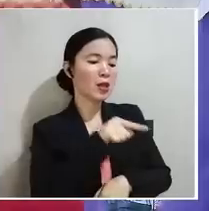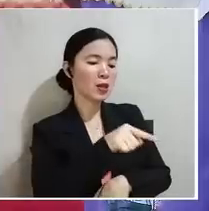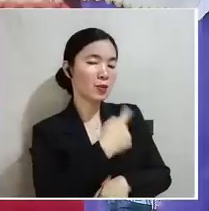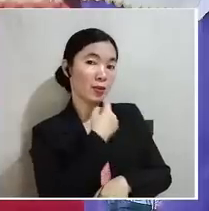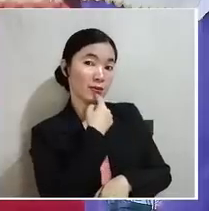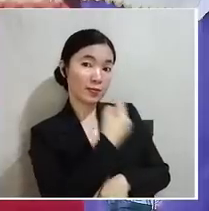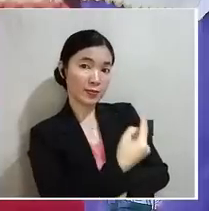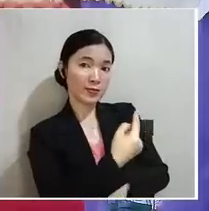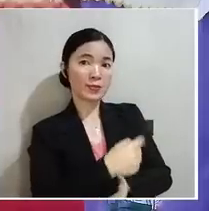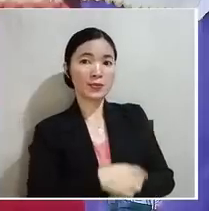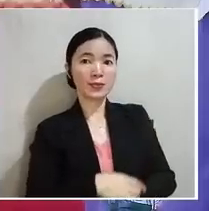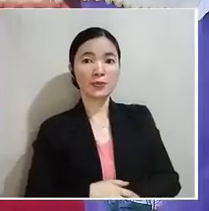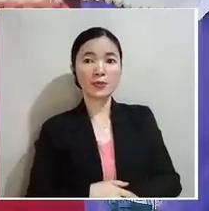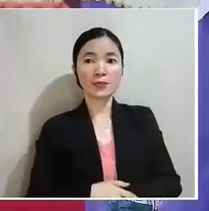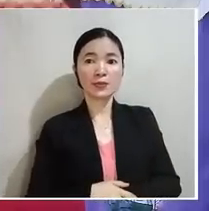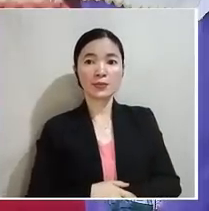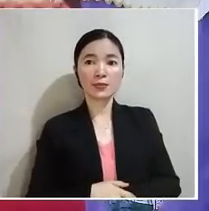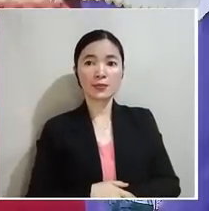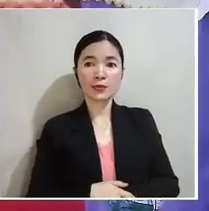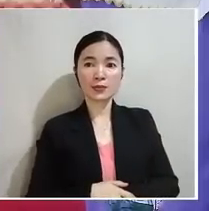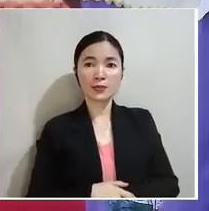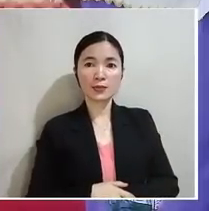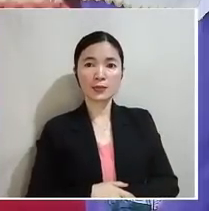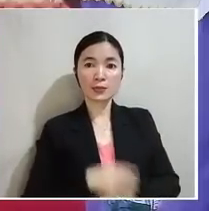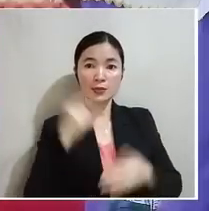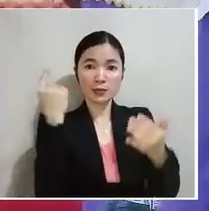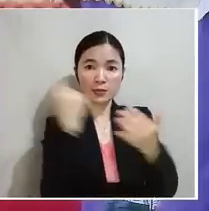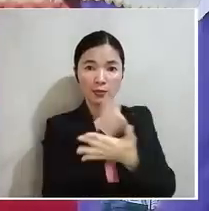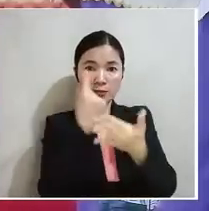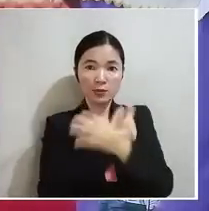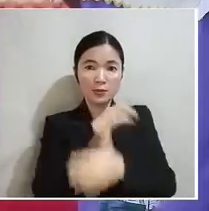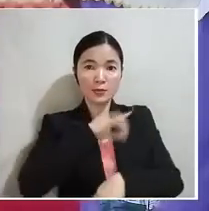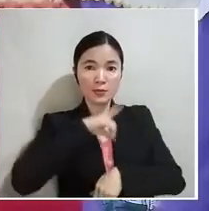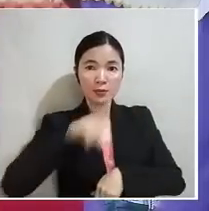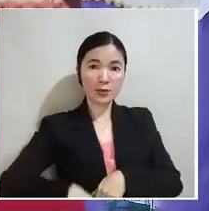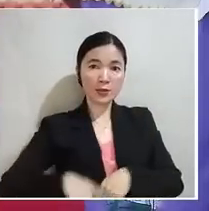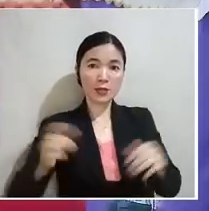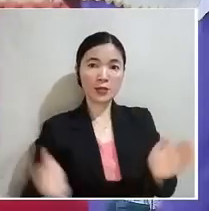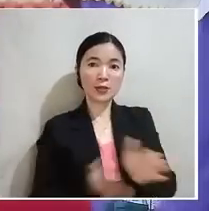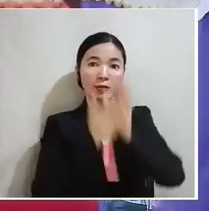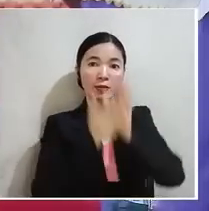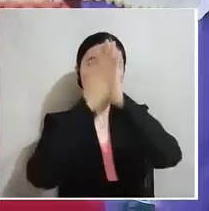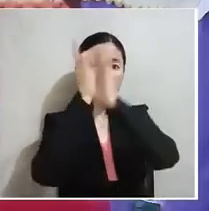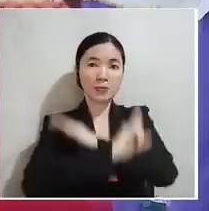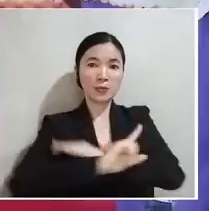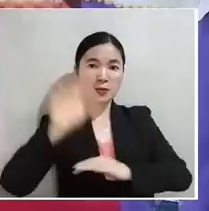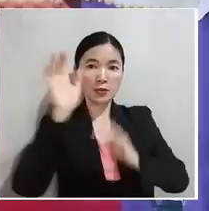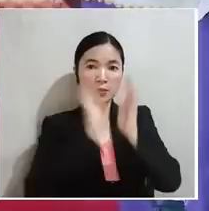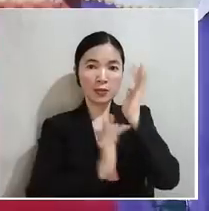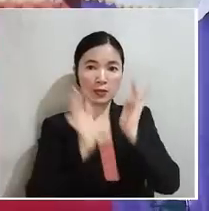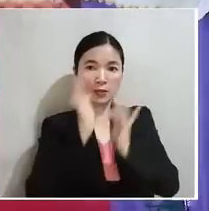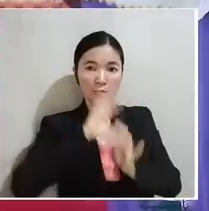so." The Gospel of the Lord. Praise the Lord Jesus Christ.